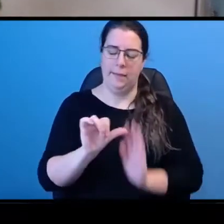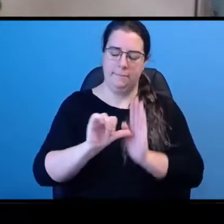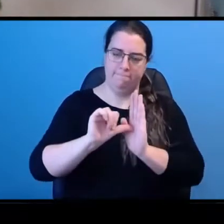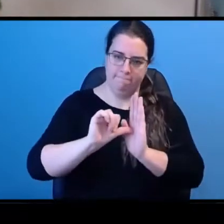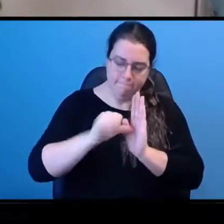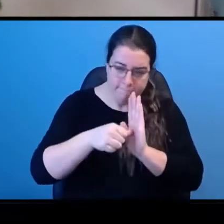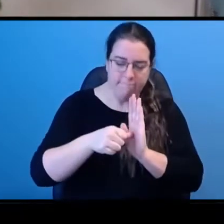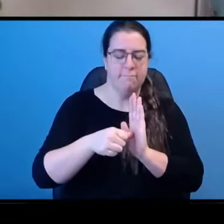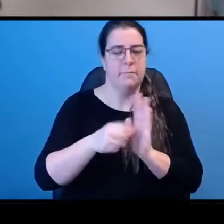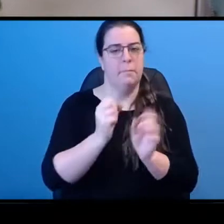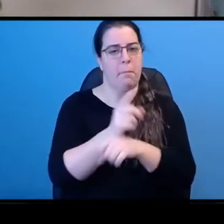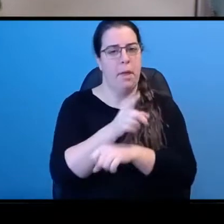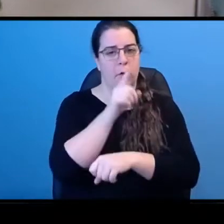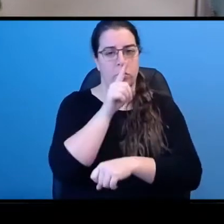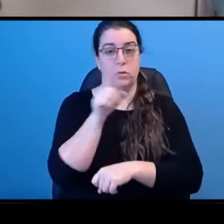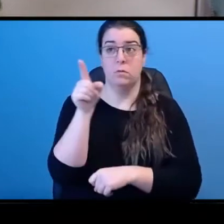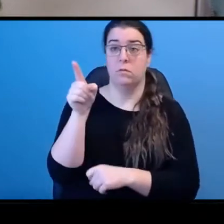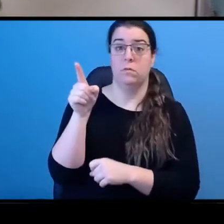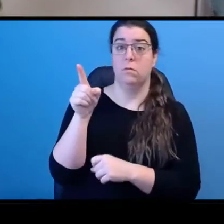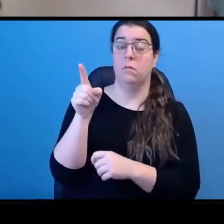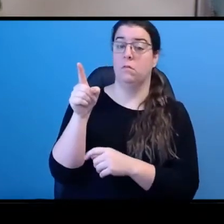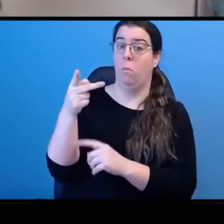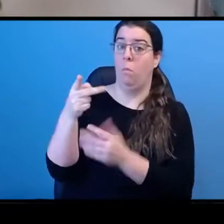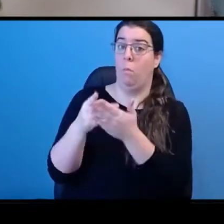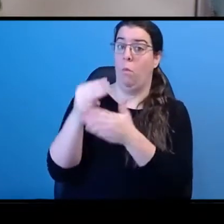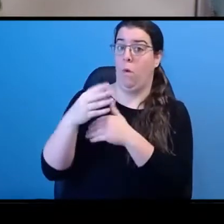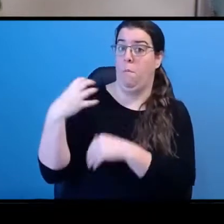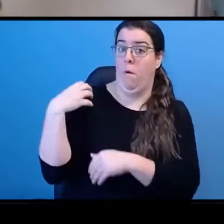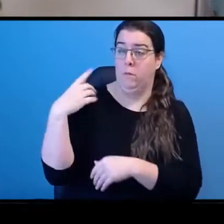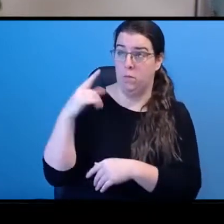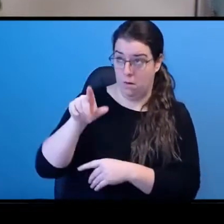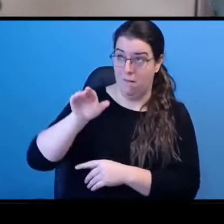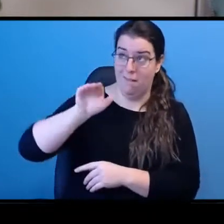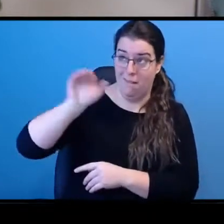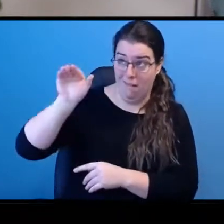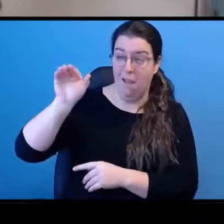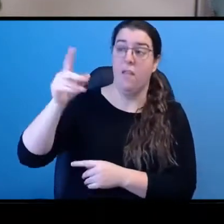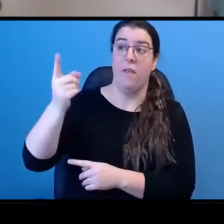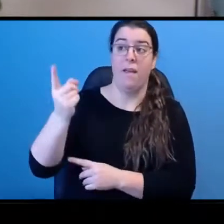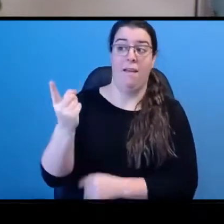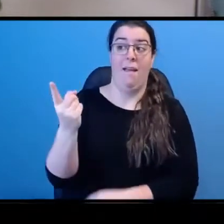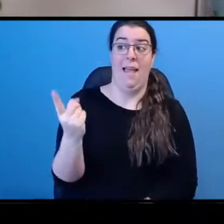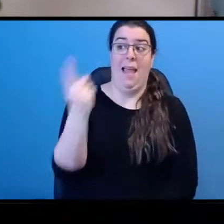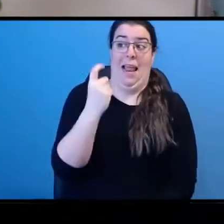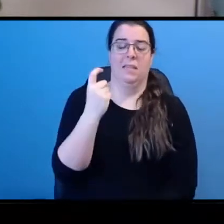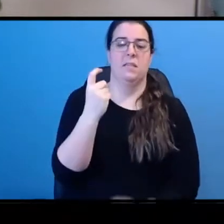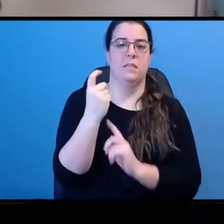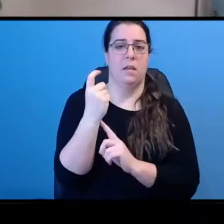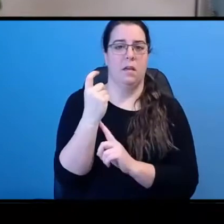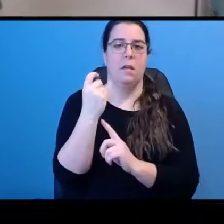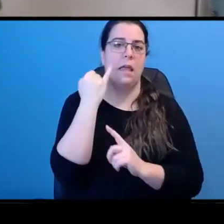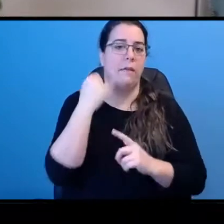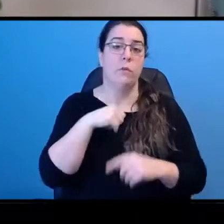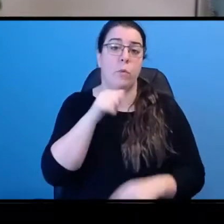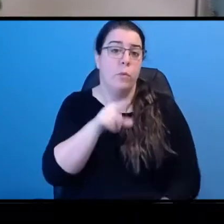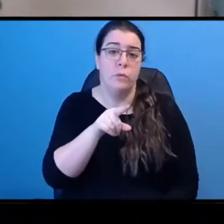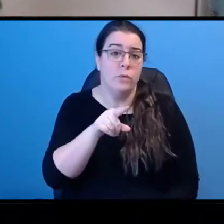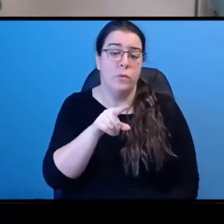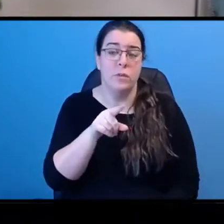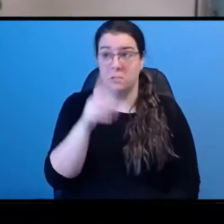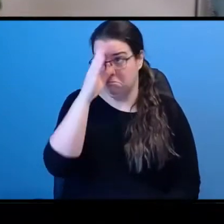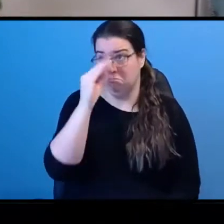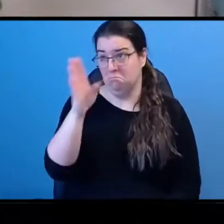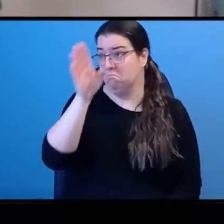if they ask you a question and you're not sure of the answer, say that you're not sure. Or if they ask